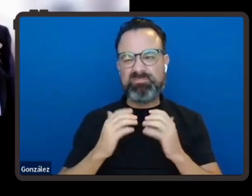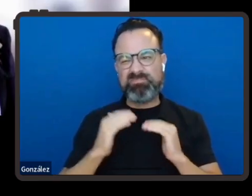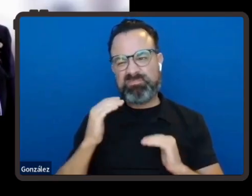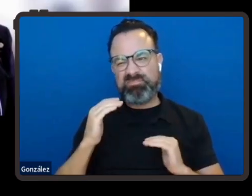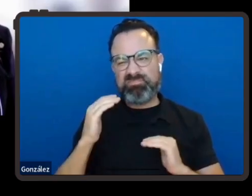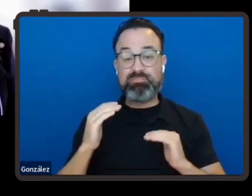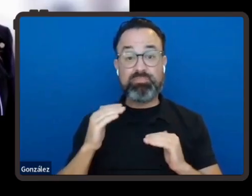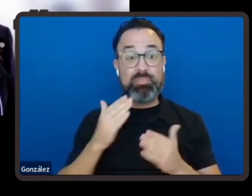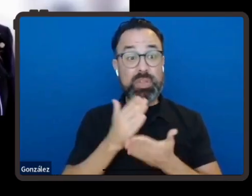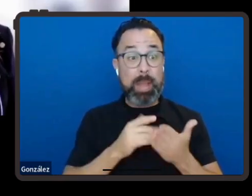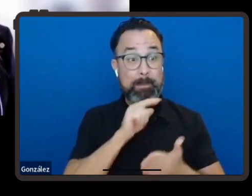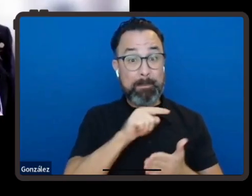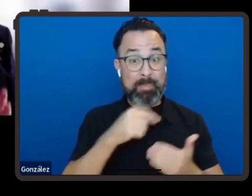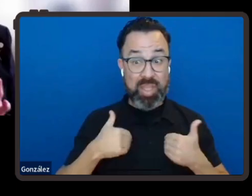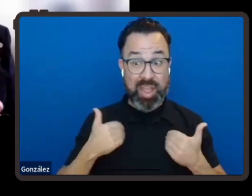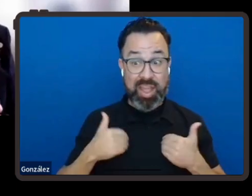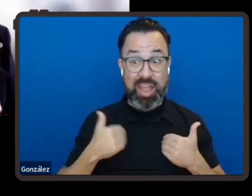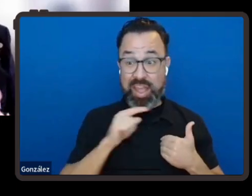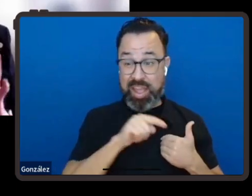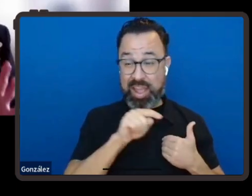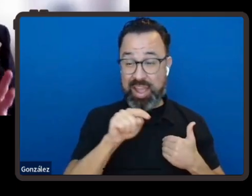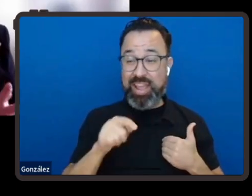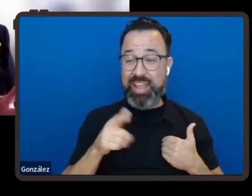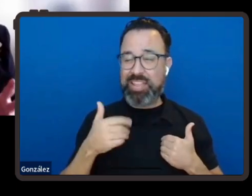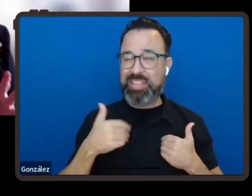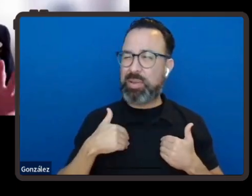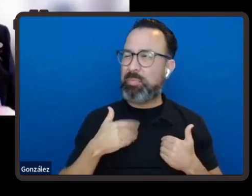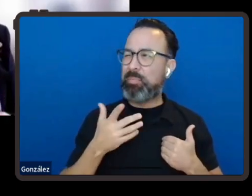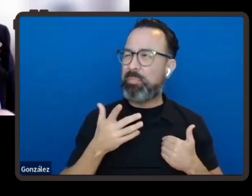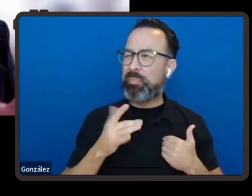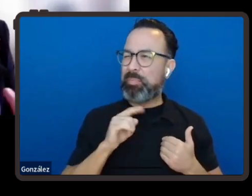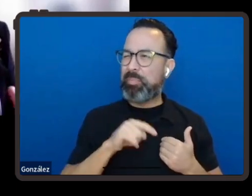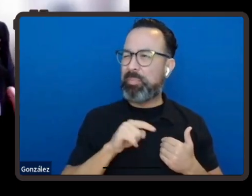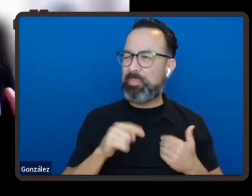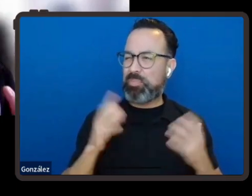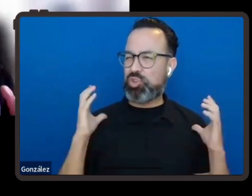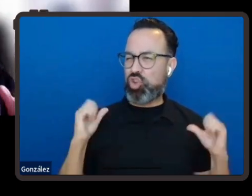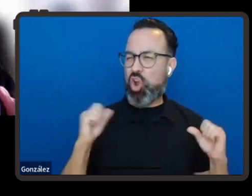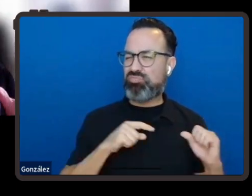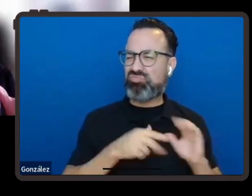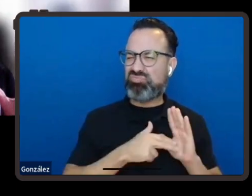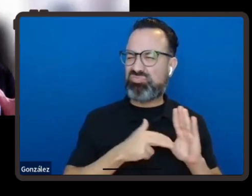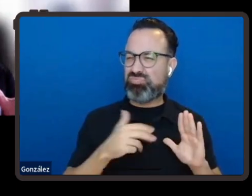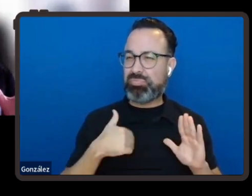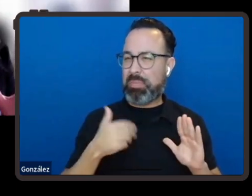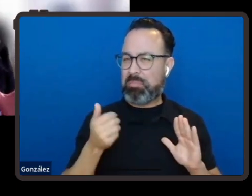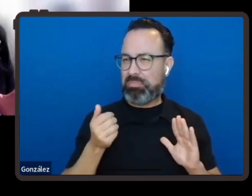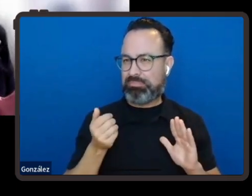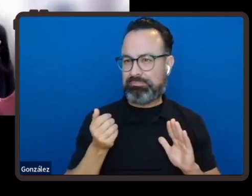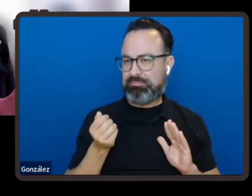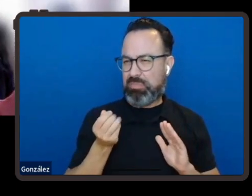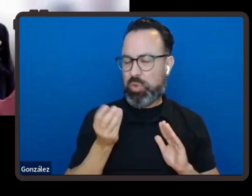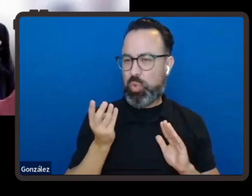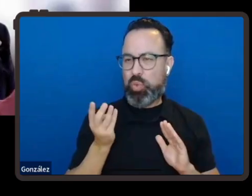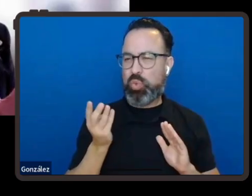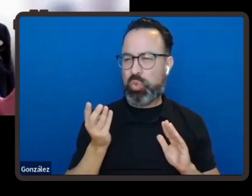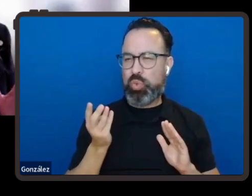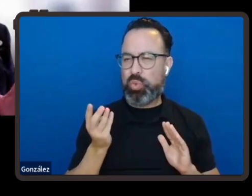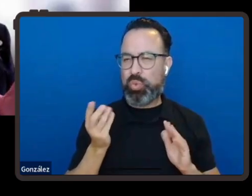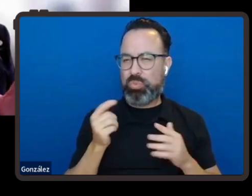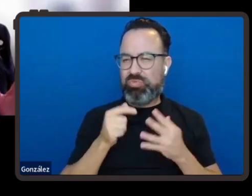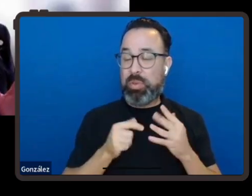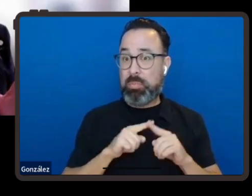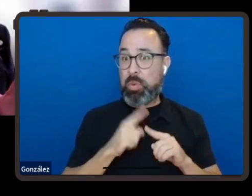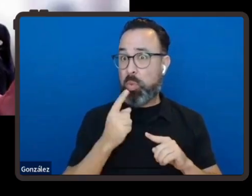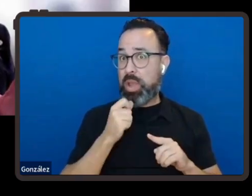ones that I had when they were, so I've had some individuals with charge that had very few features, and this young lady,